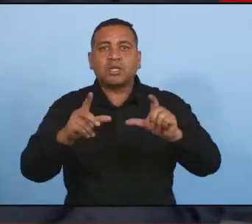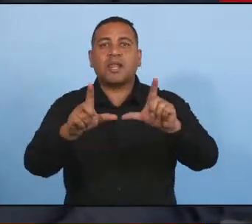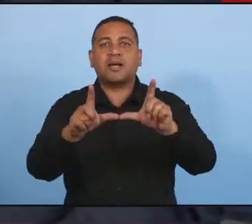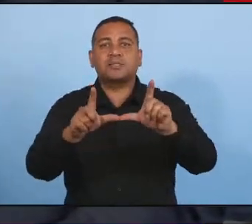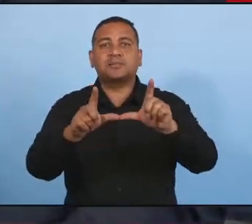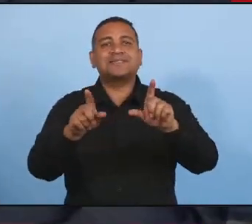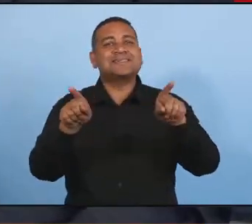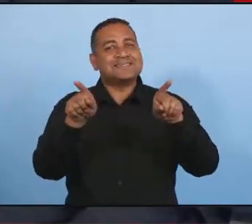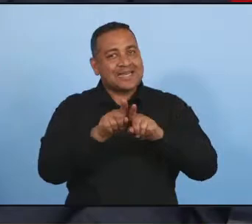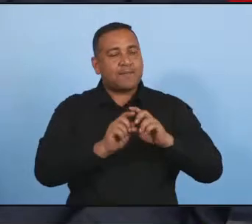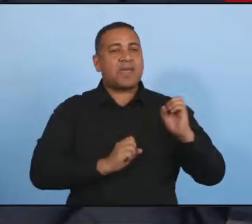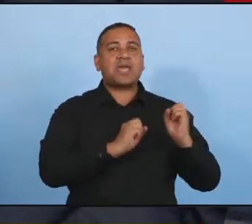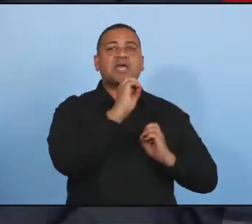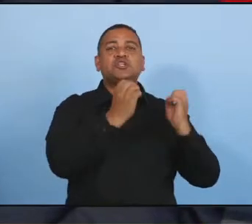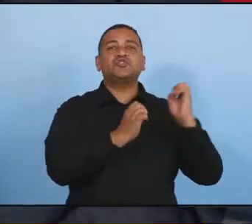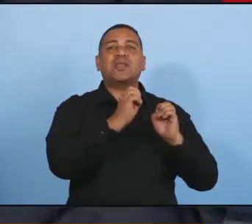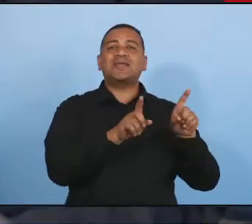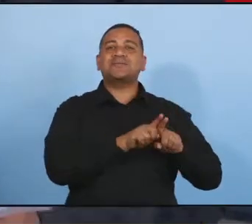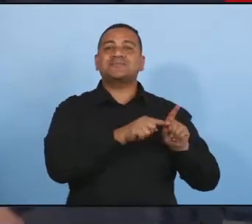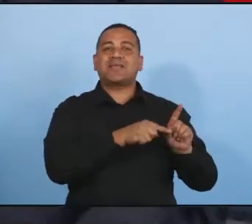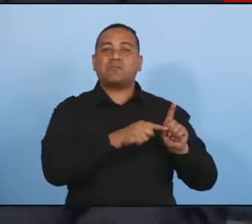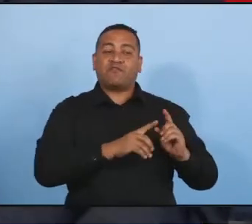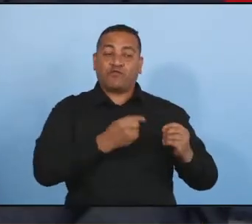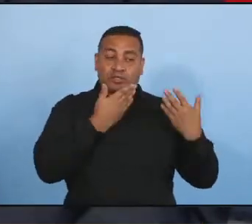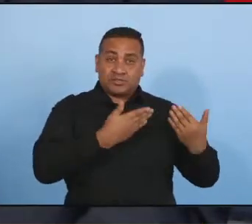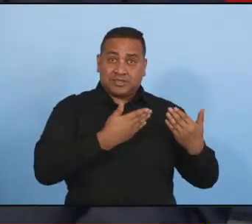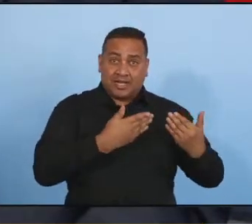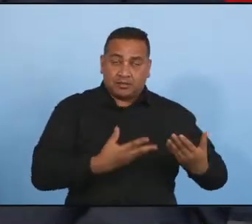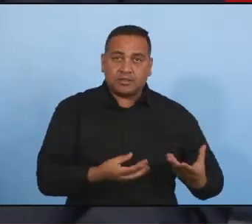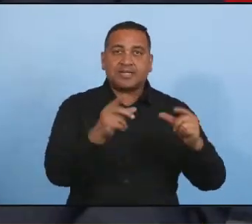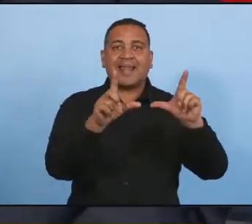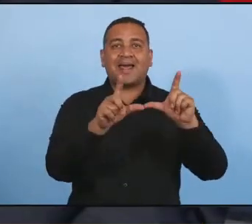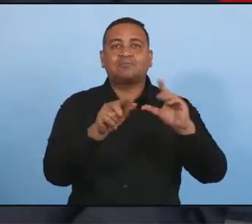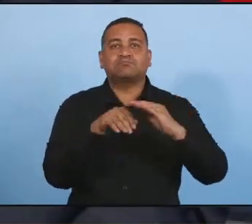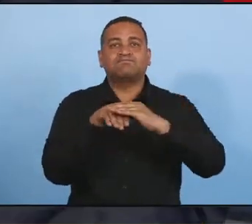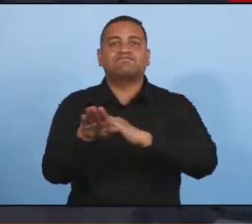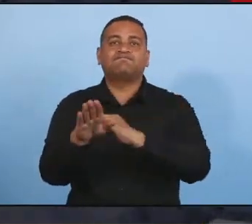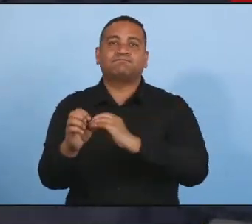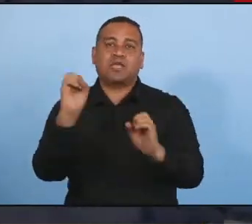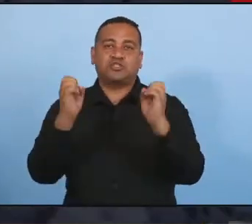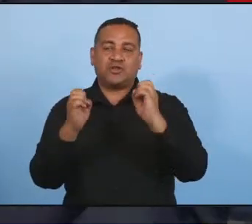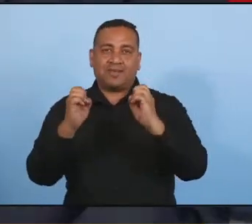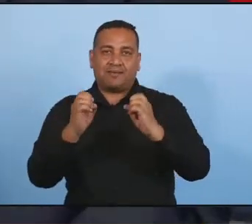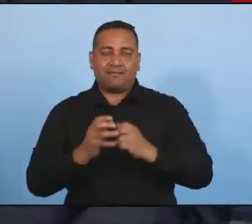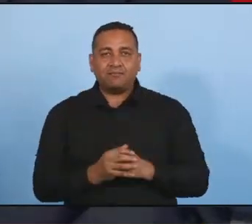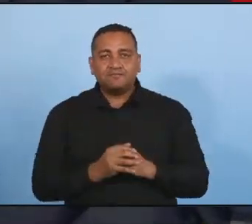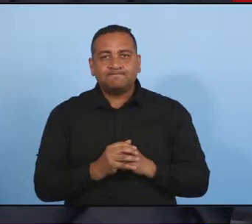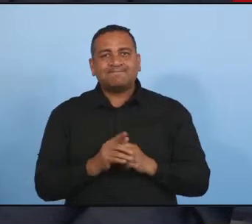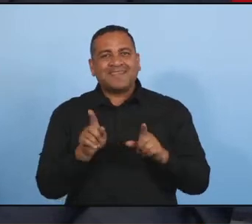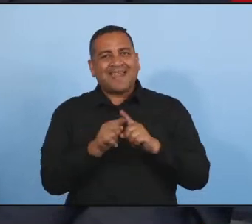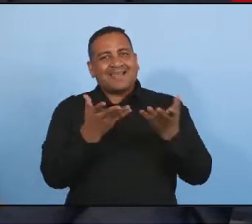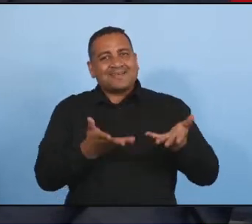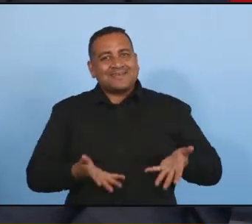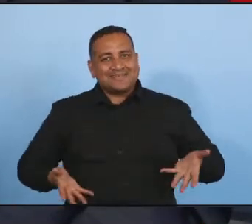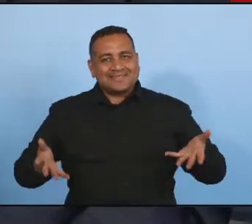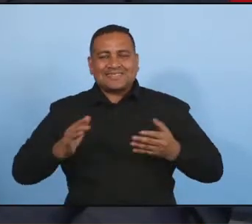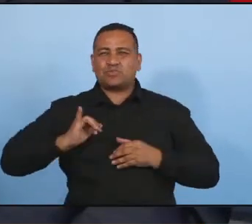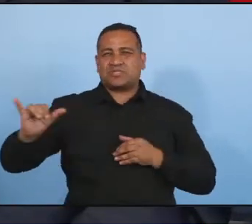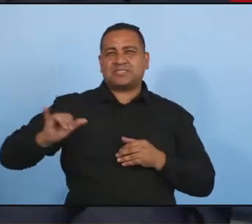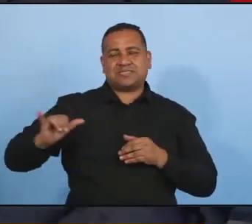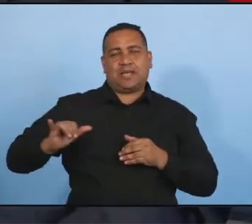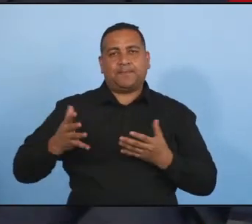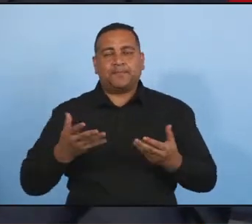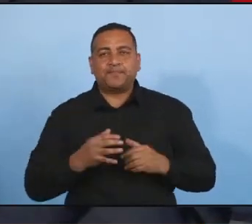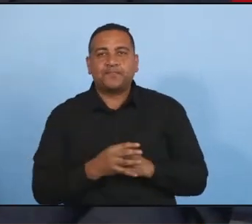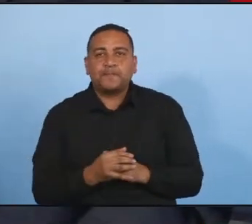test and become a qualified or a licensed driver. So this is what artisan development is